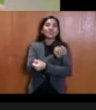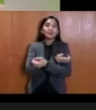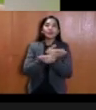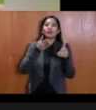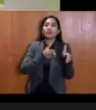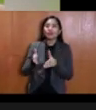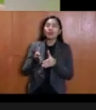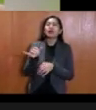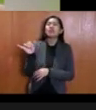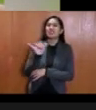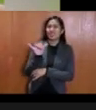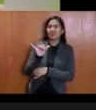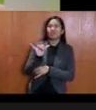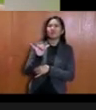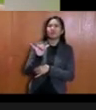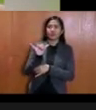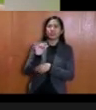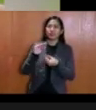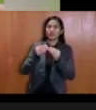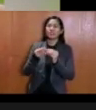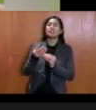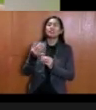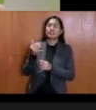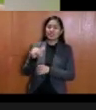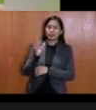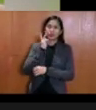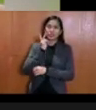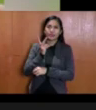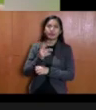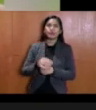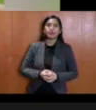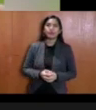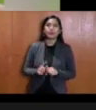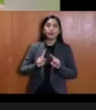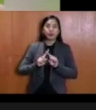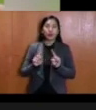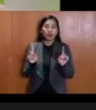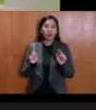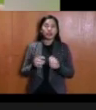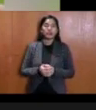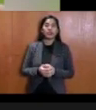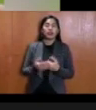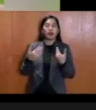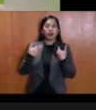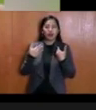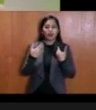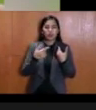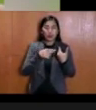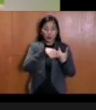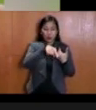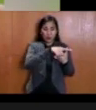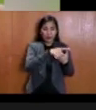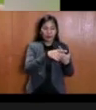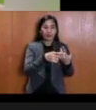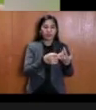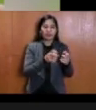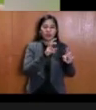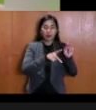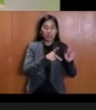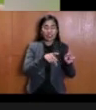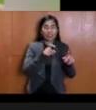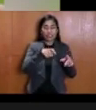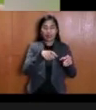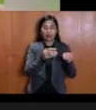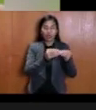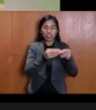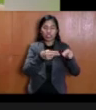It's still the same numbers that you will see, but the greatly increased demand will actually dictate how much renewable we can